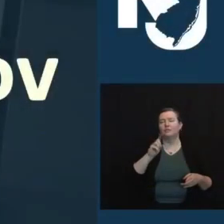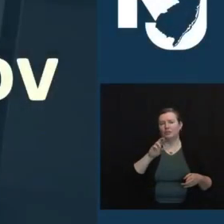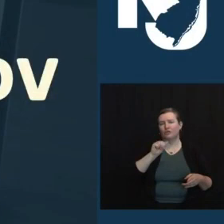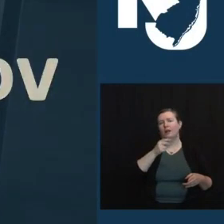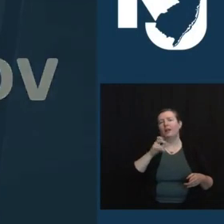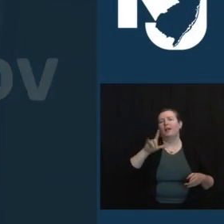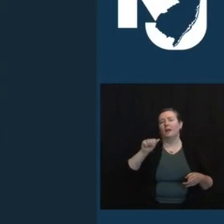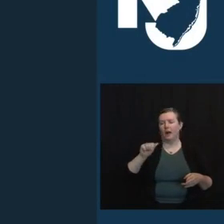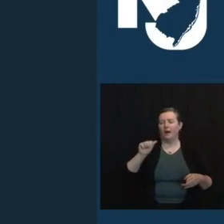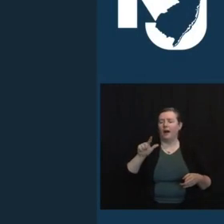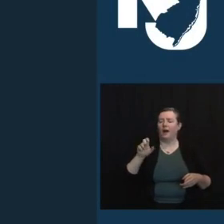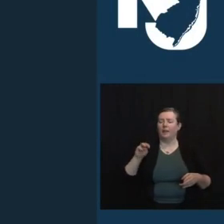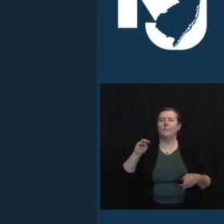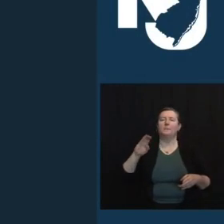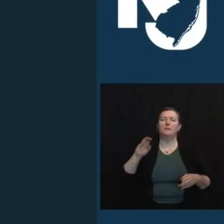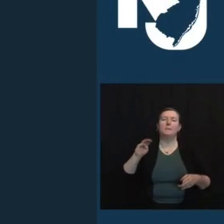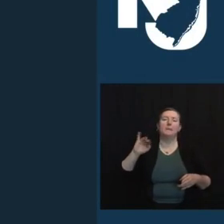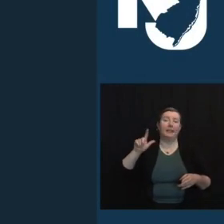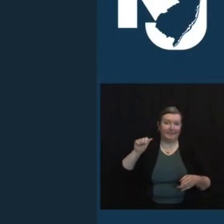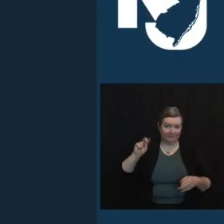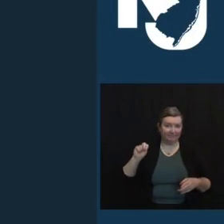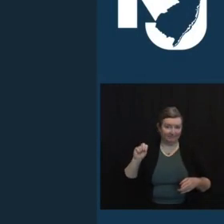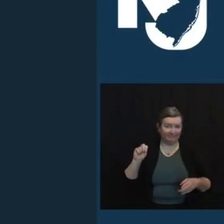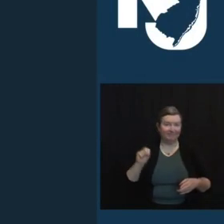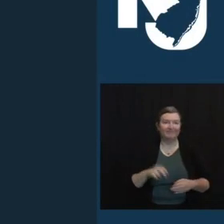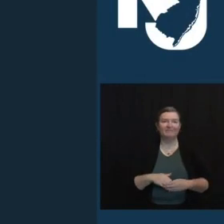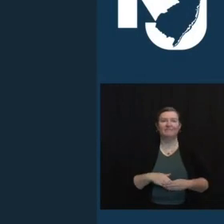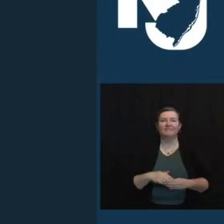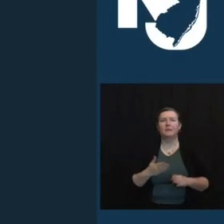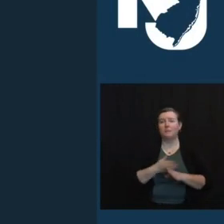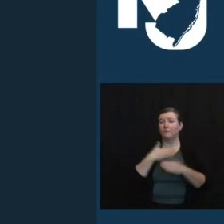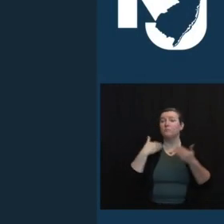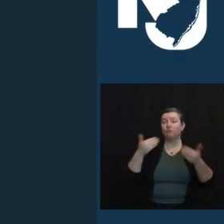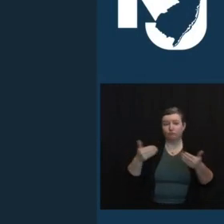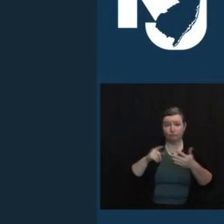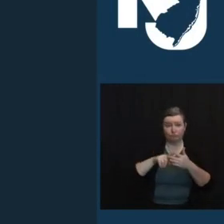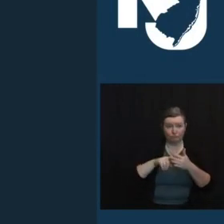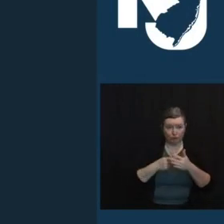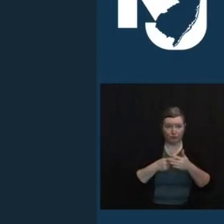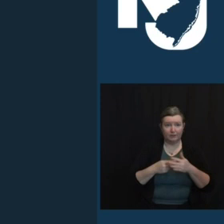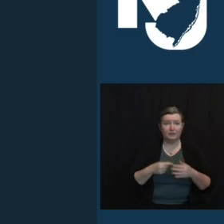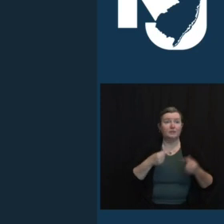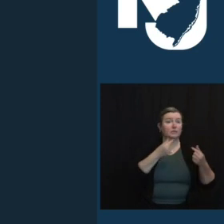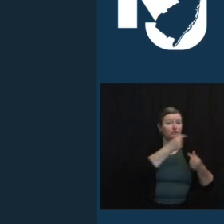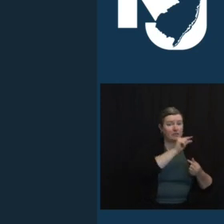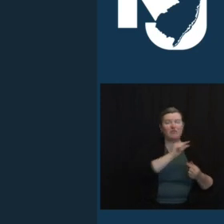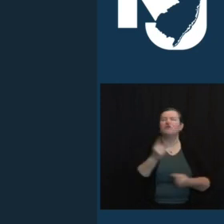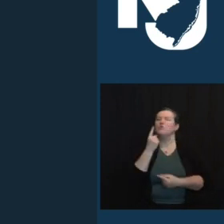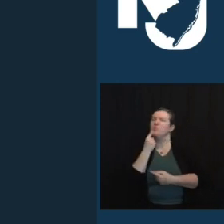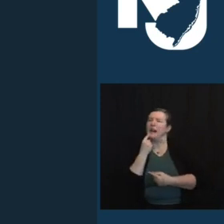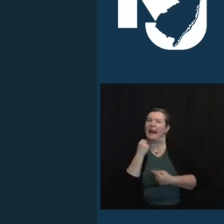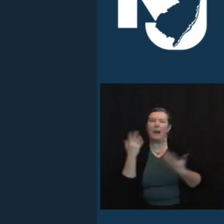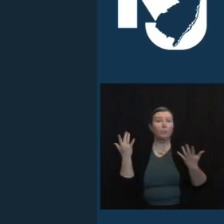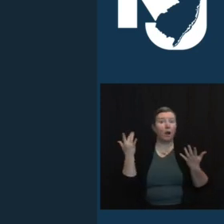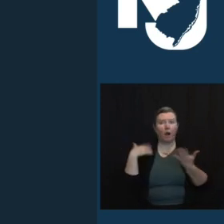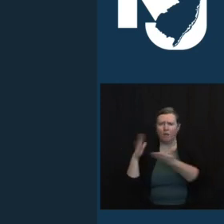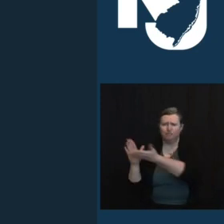I start, we're going to change colors from green to red. I got to send congratulations on behalf of all of us to the